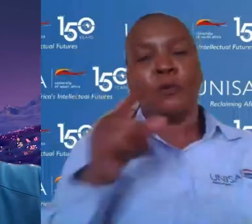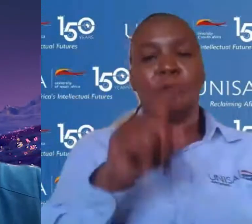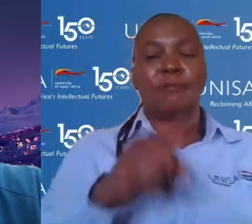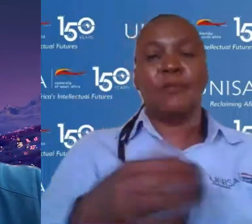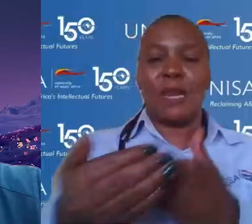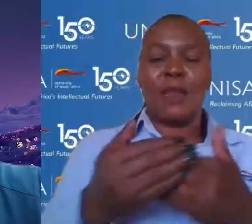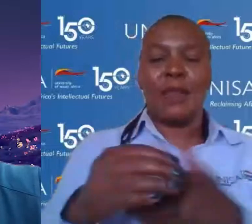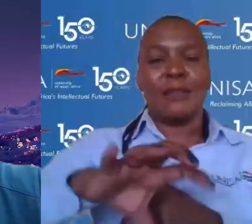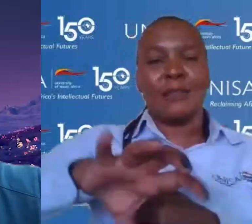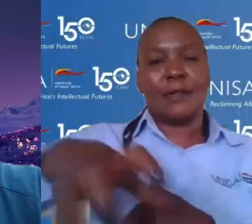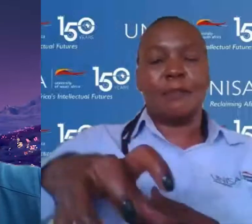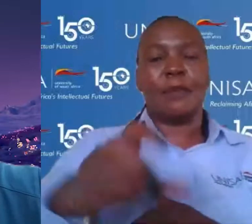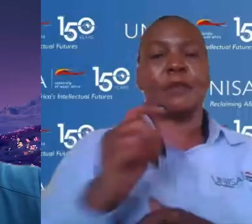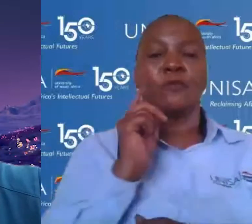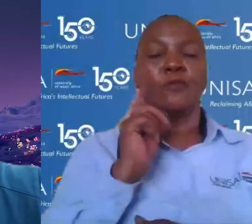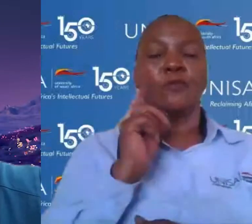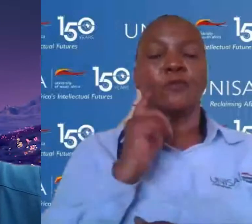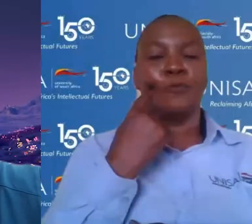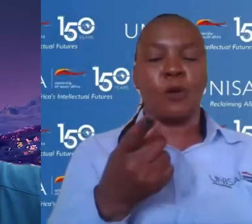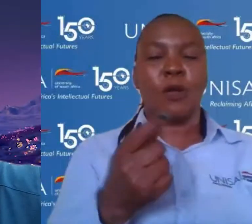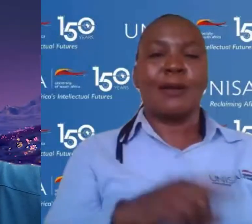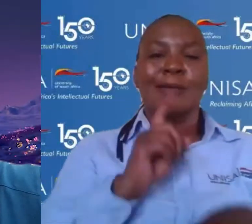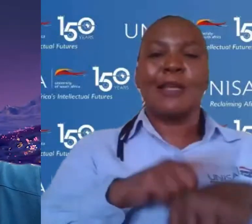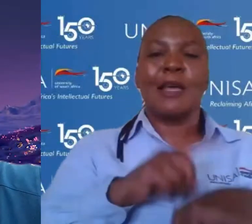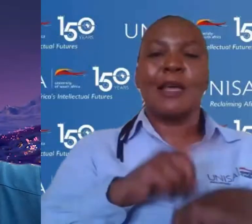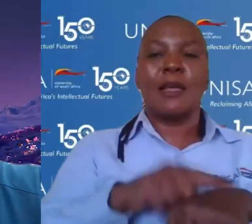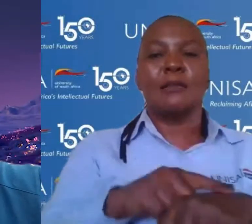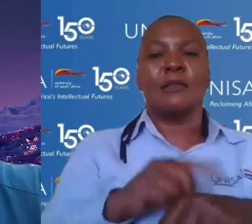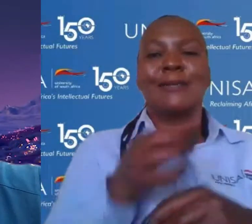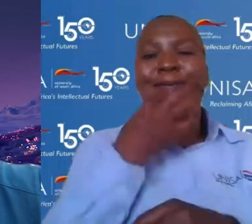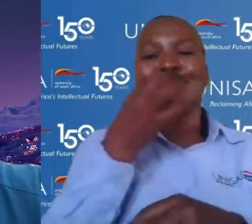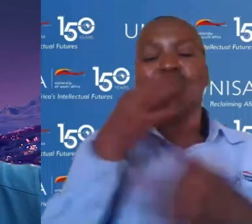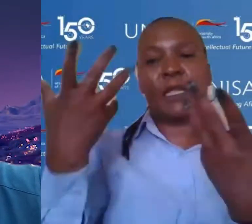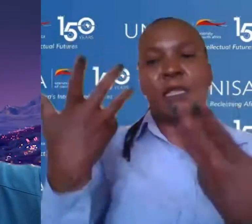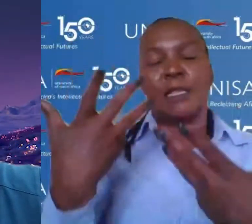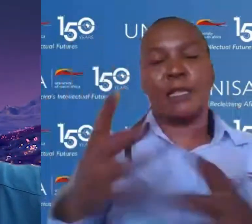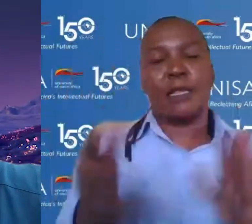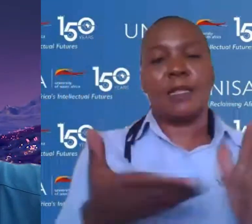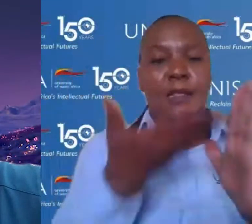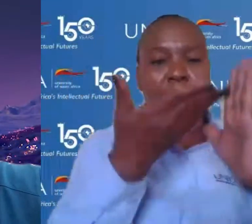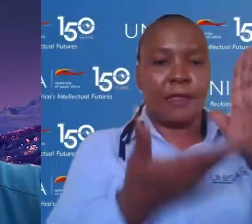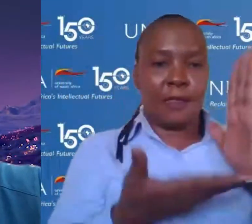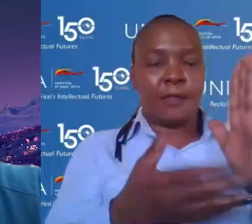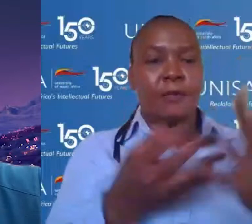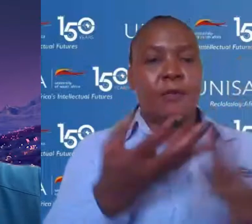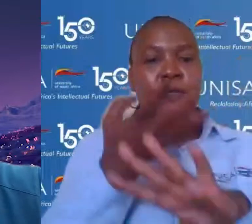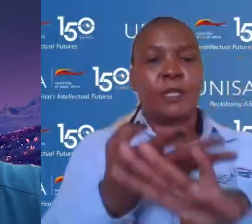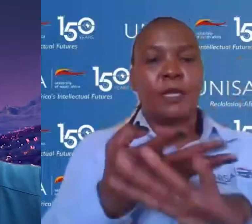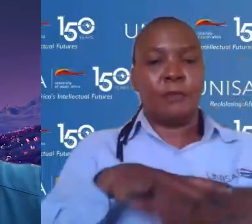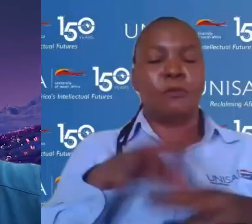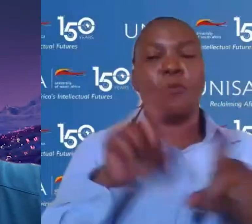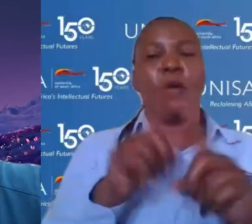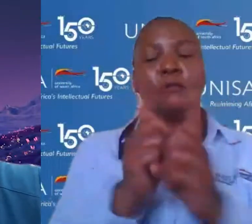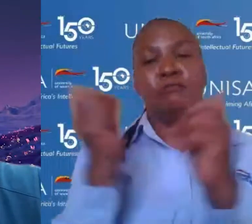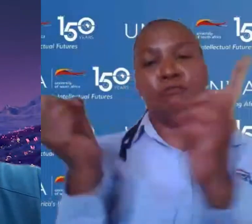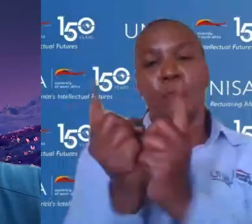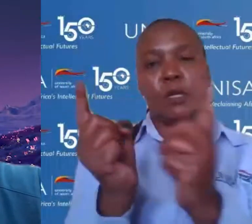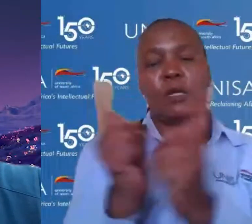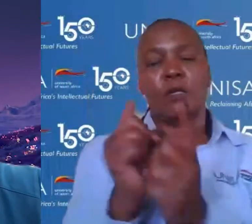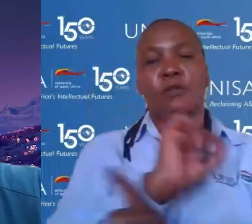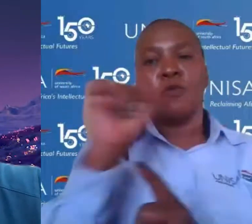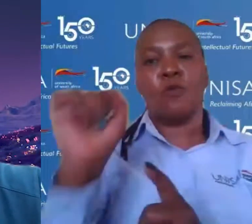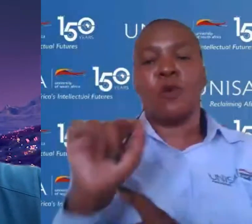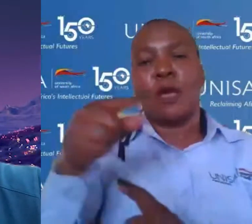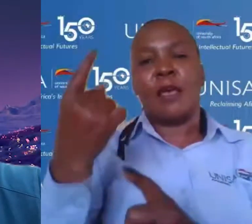tomorrow at the time that is indicated on the schedule, so that you can meet your fellow students. I